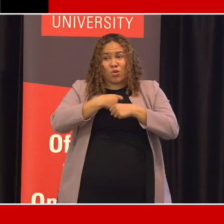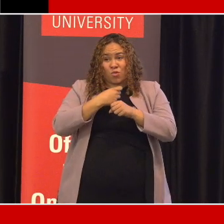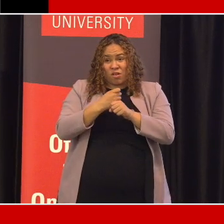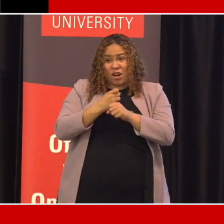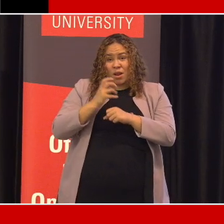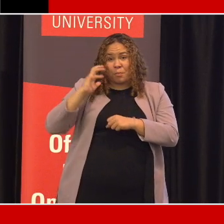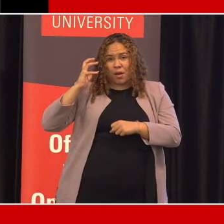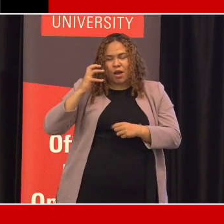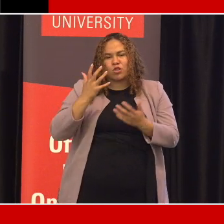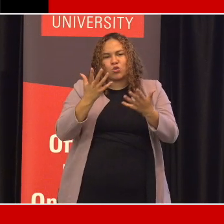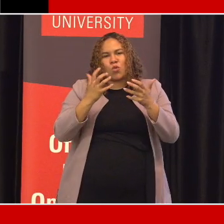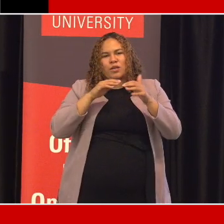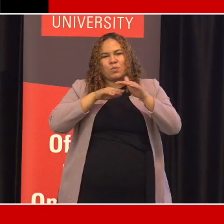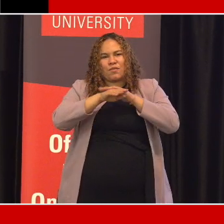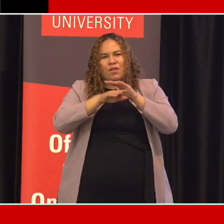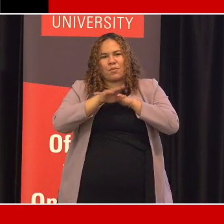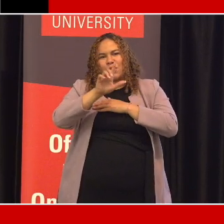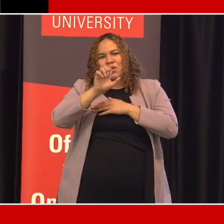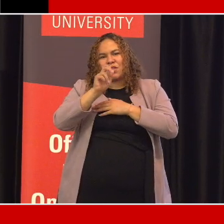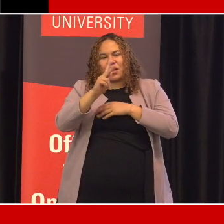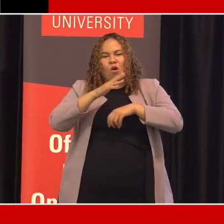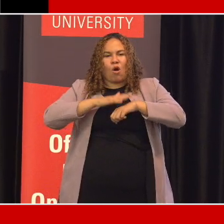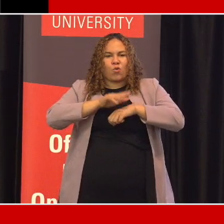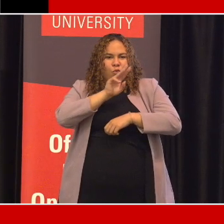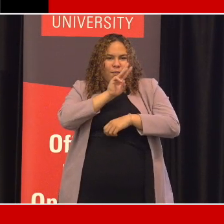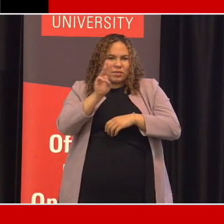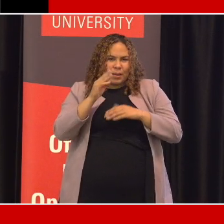it available in a link on your website.